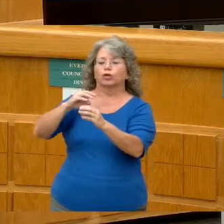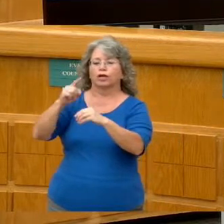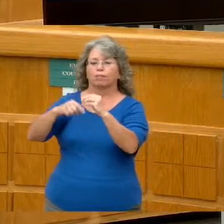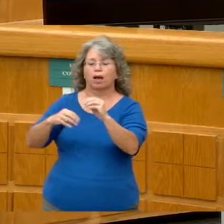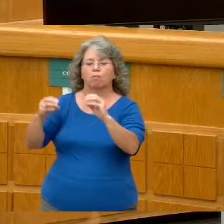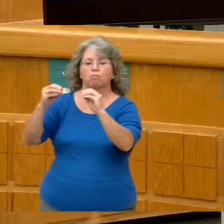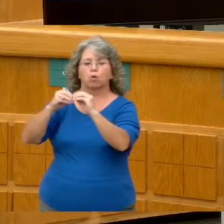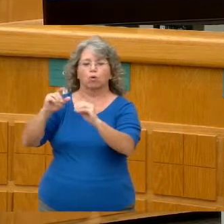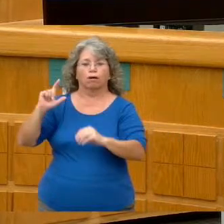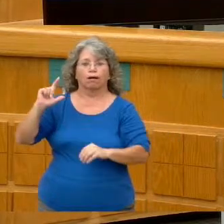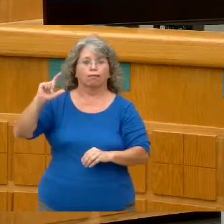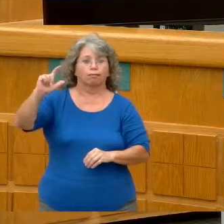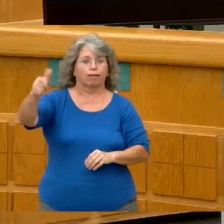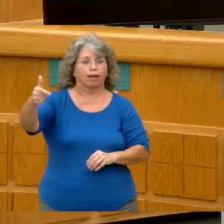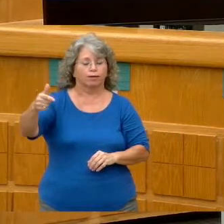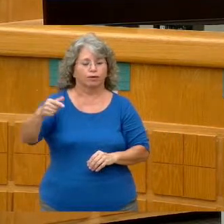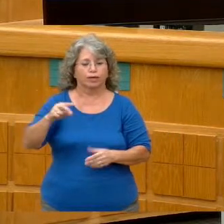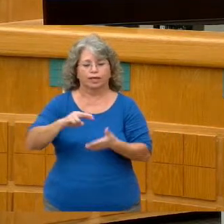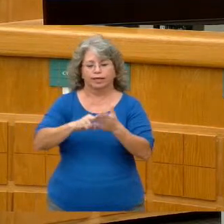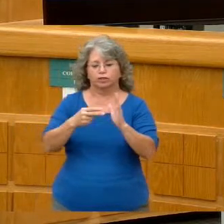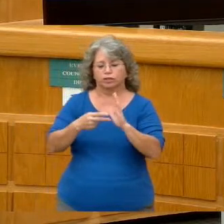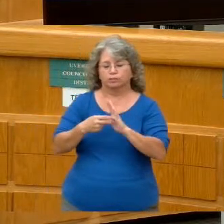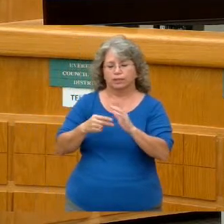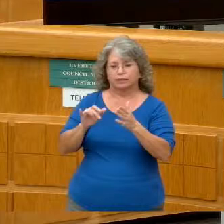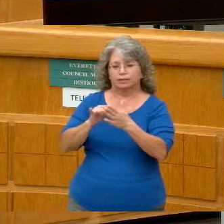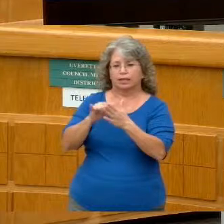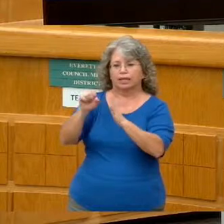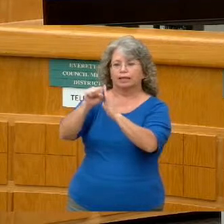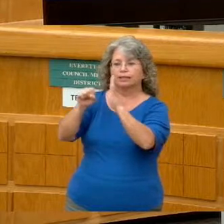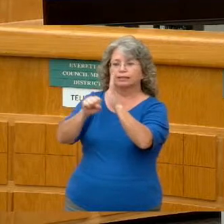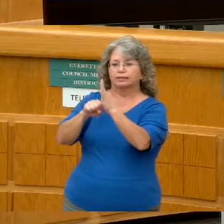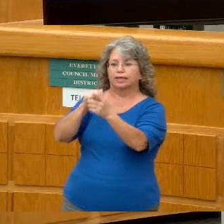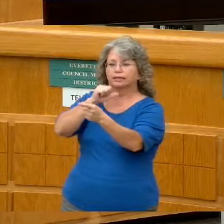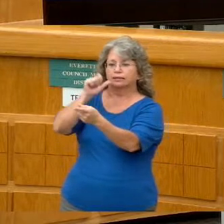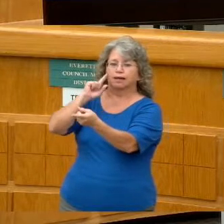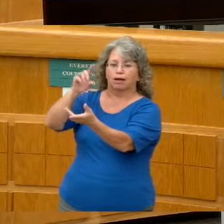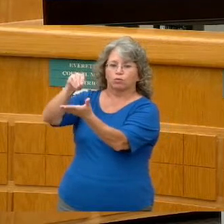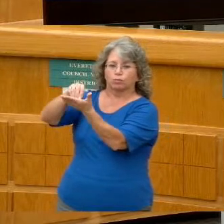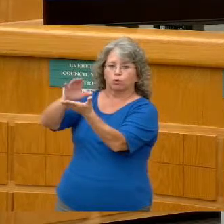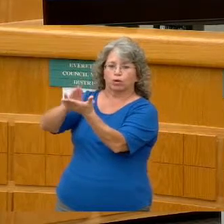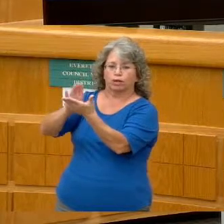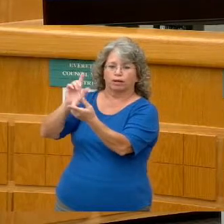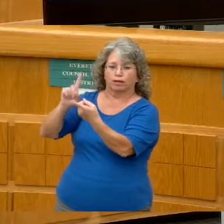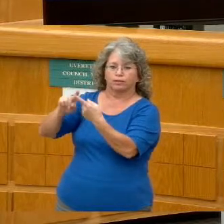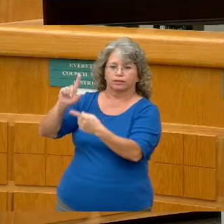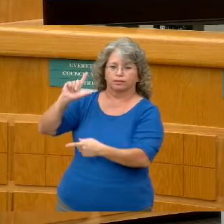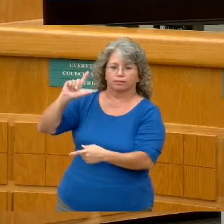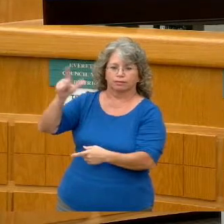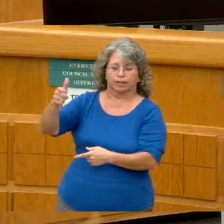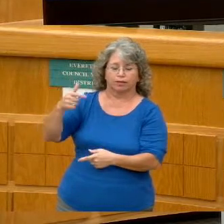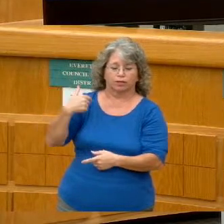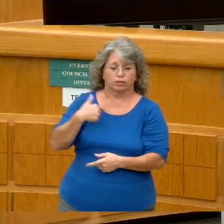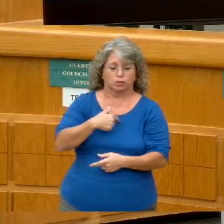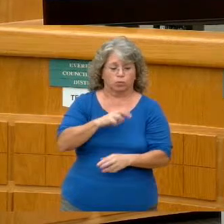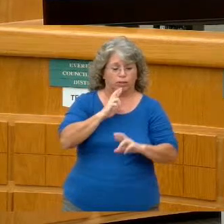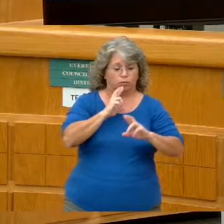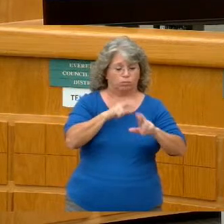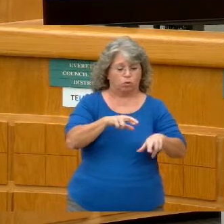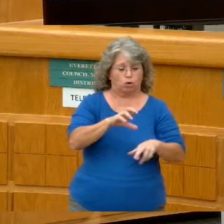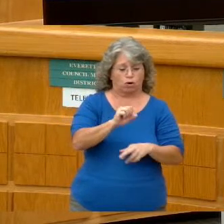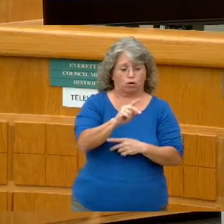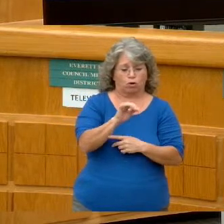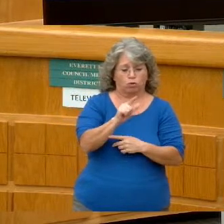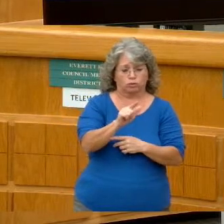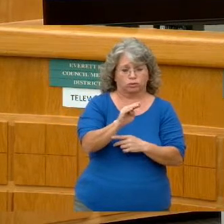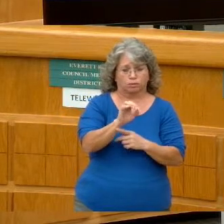It's that the state is not recording them in their official database till later. Until they get the official report. For That's us to correct. give a report